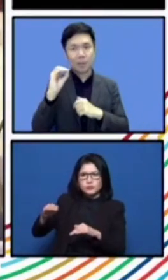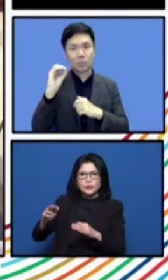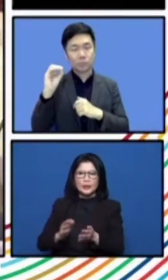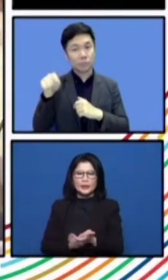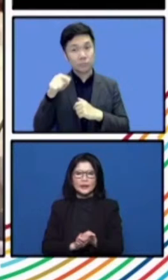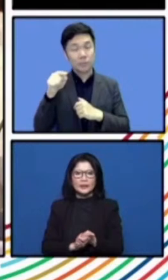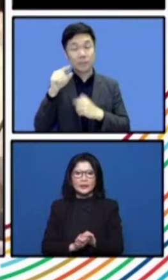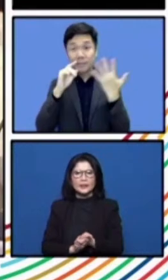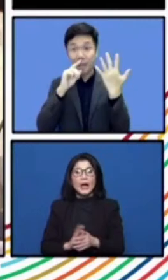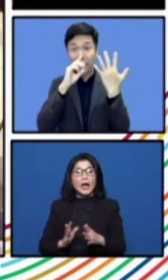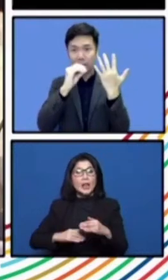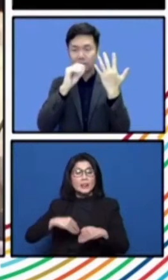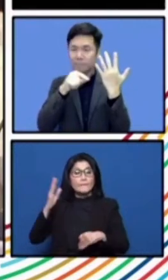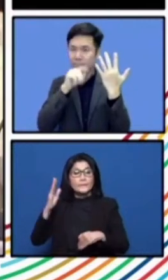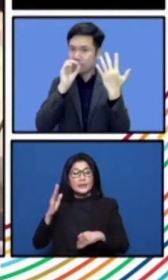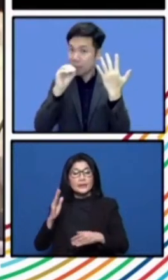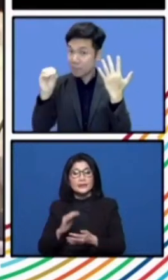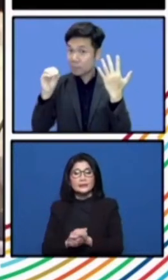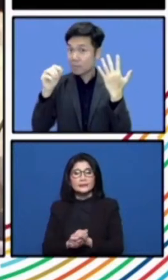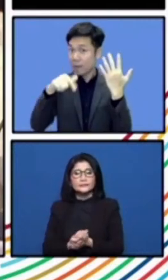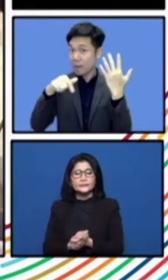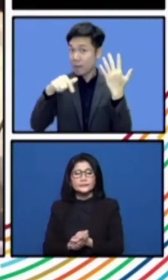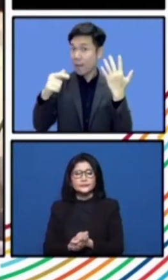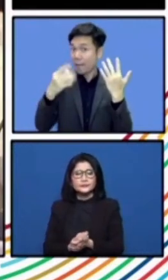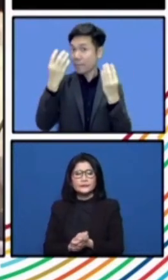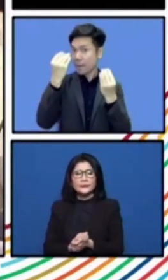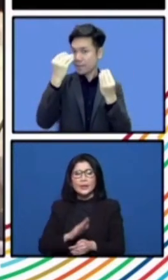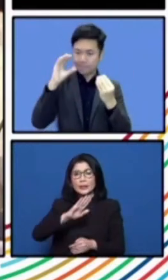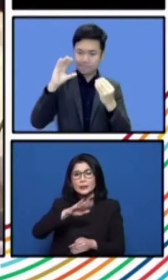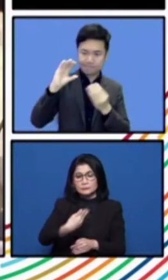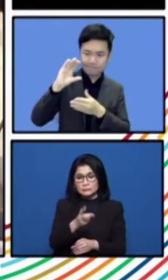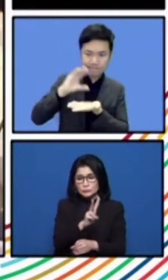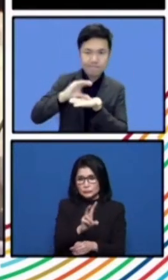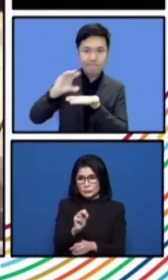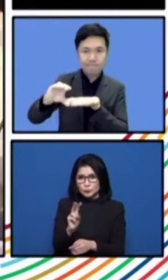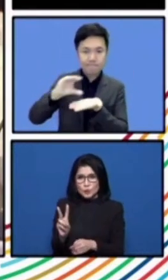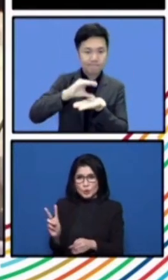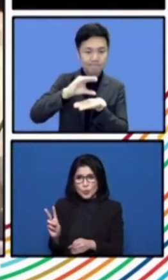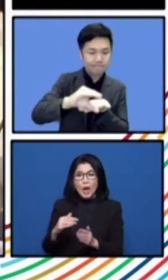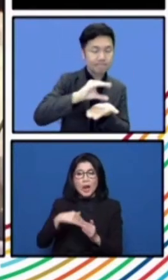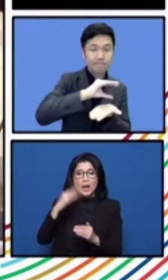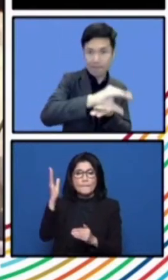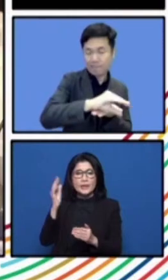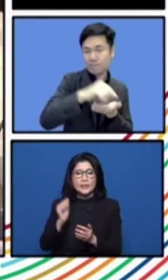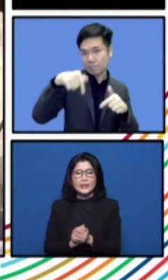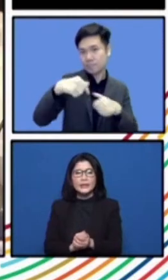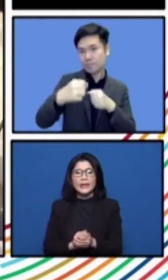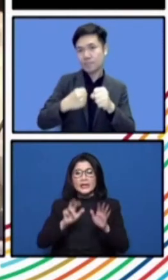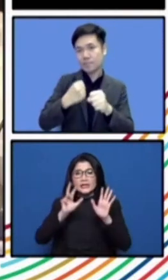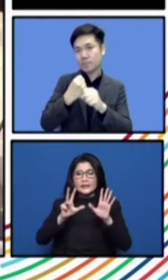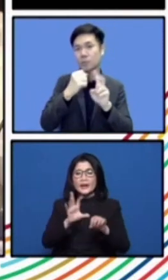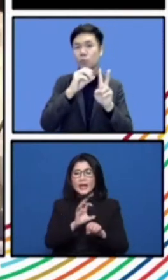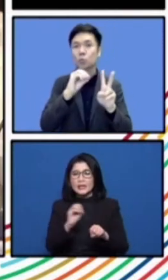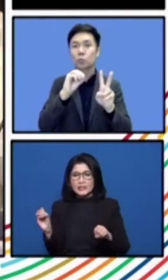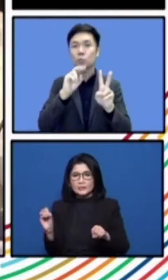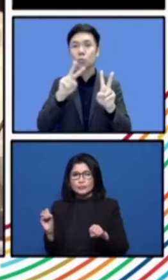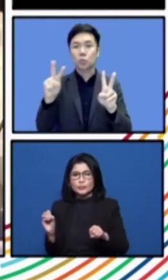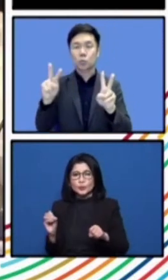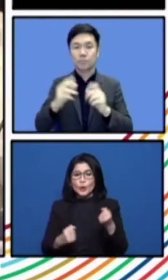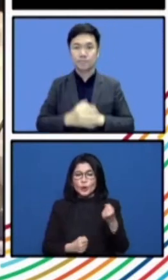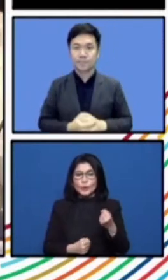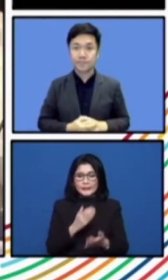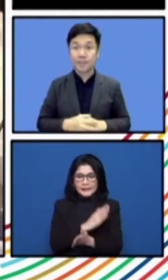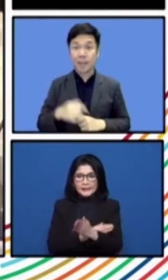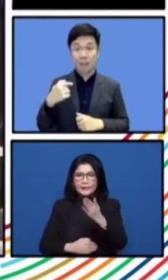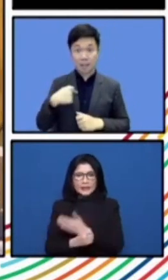subsidies in 2022 this year the ministry is also providing financial support to 7 out